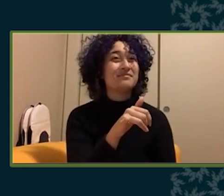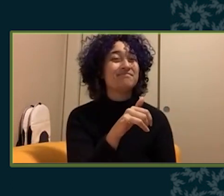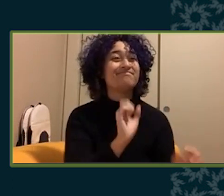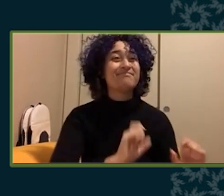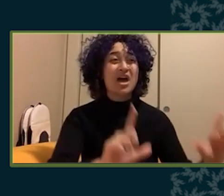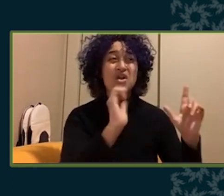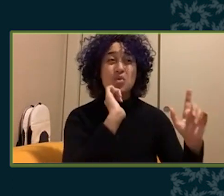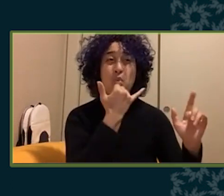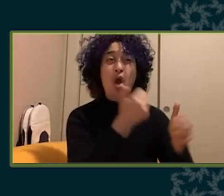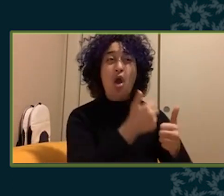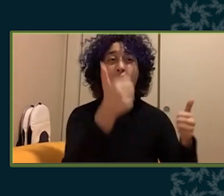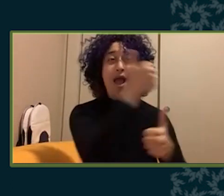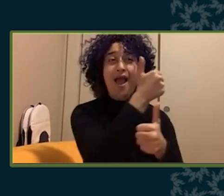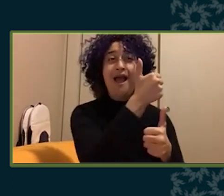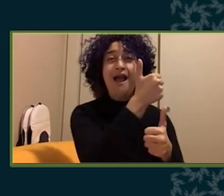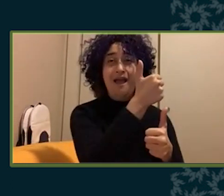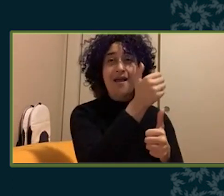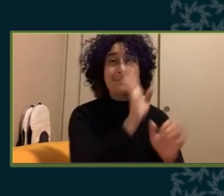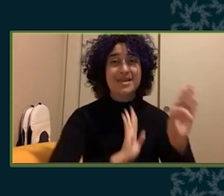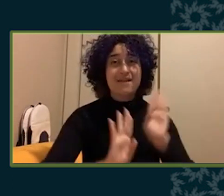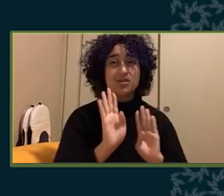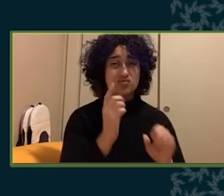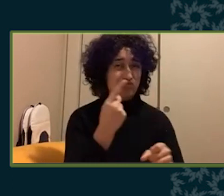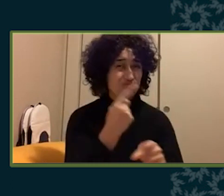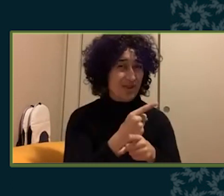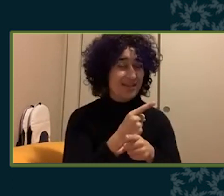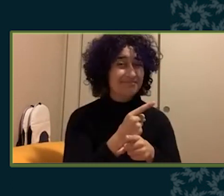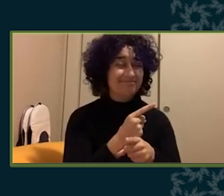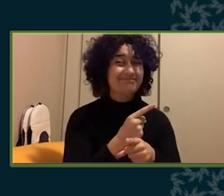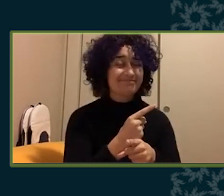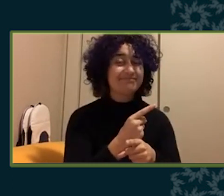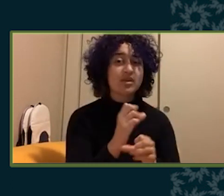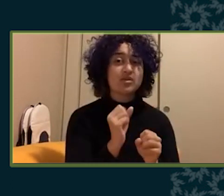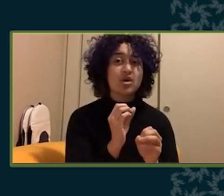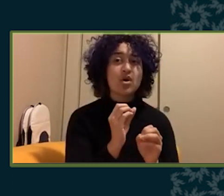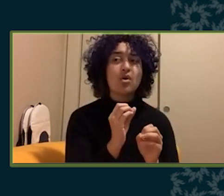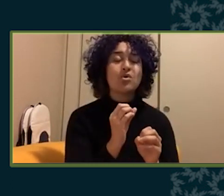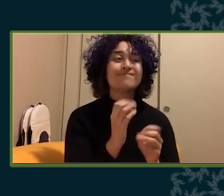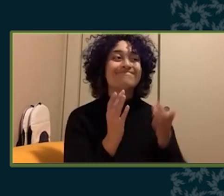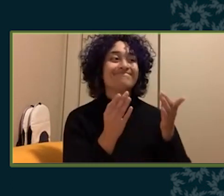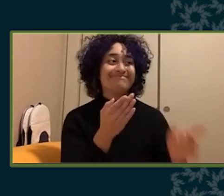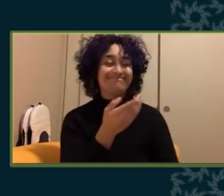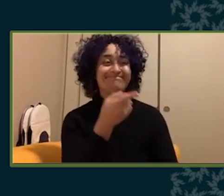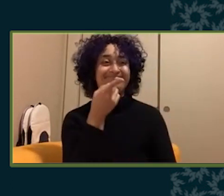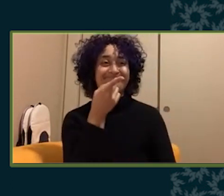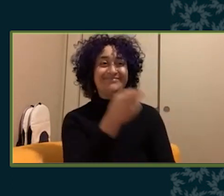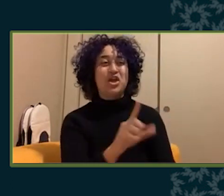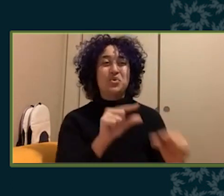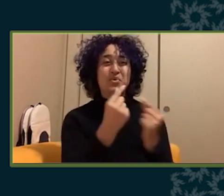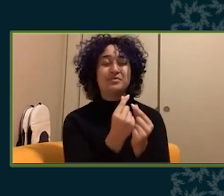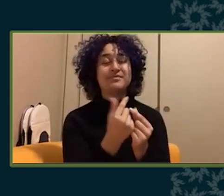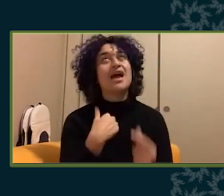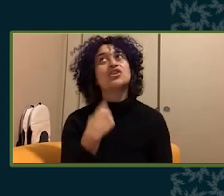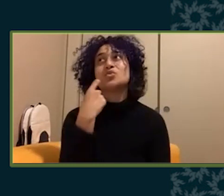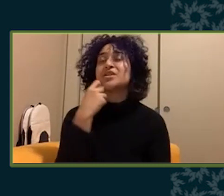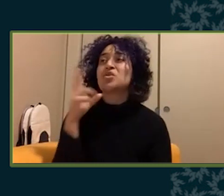wrong behavior, right? And so they need to be able to engage. Like, I just read this